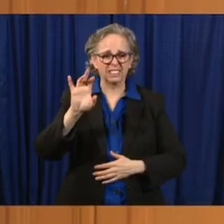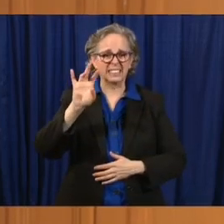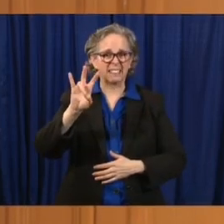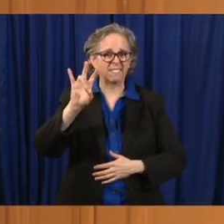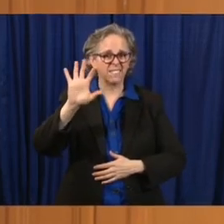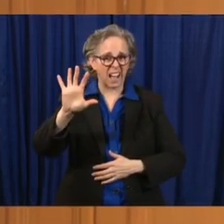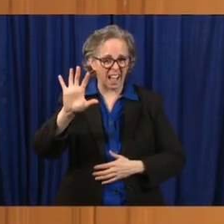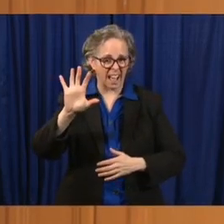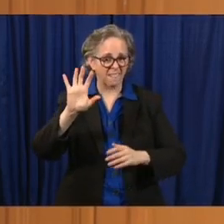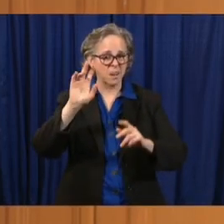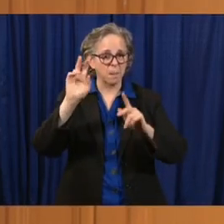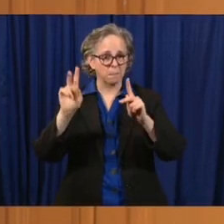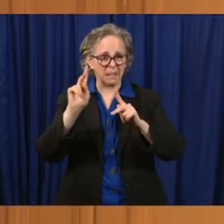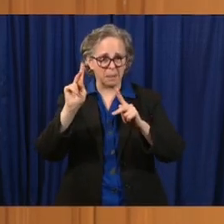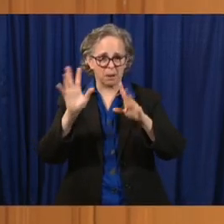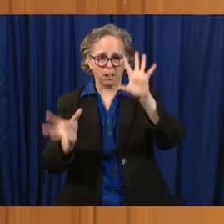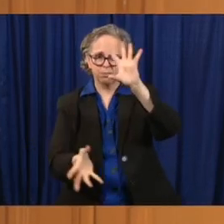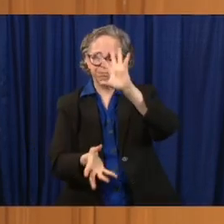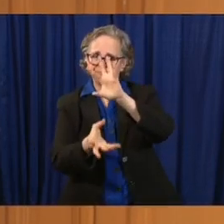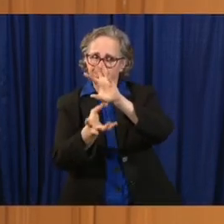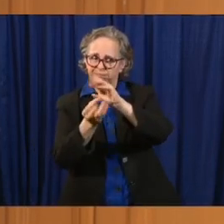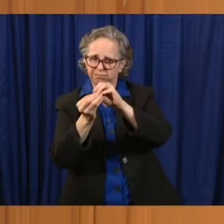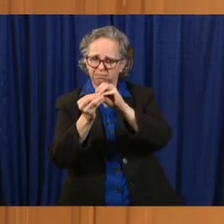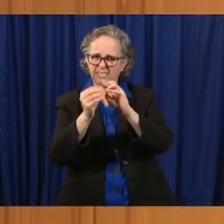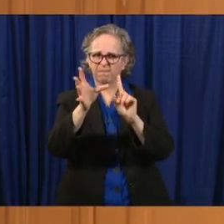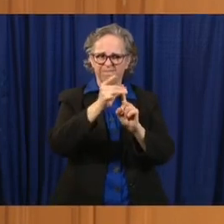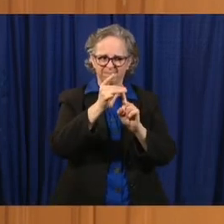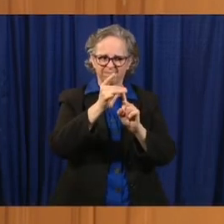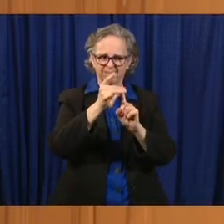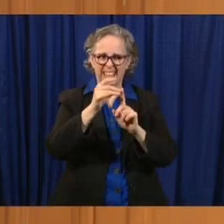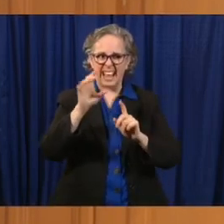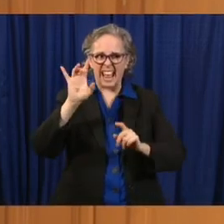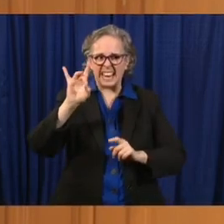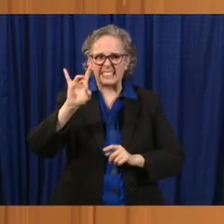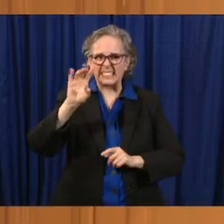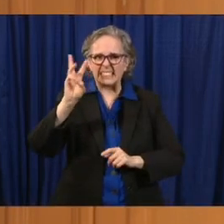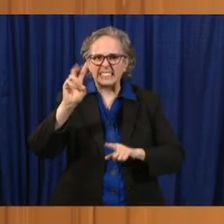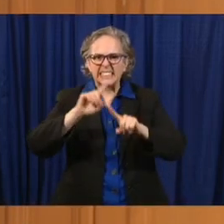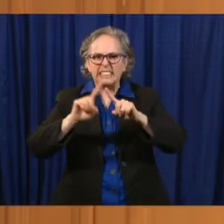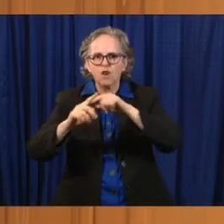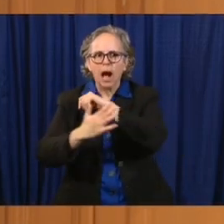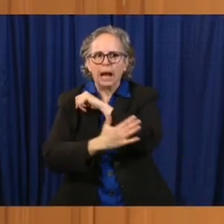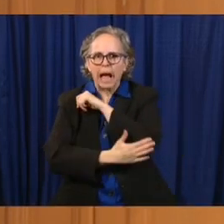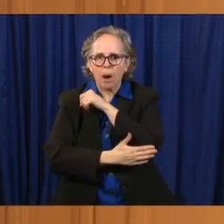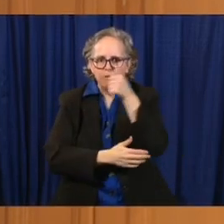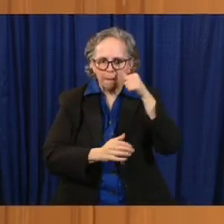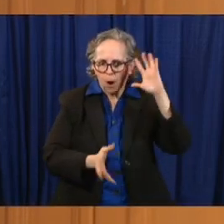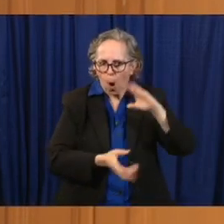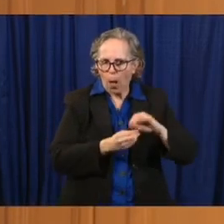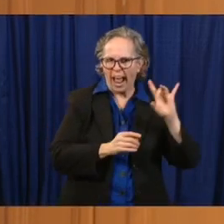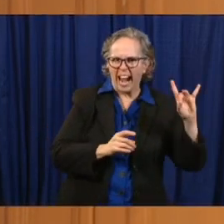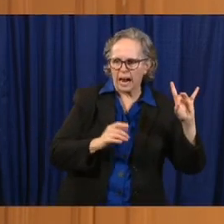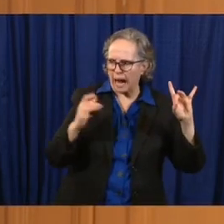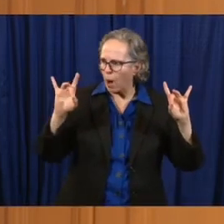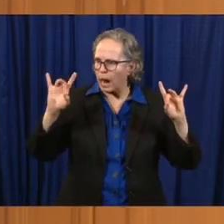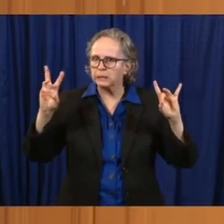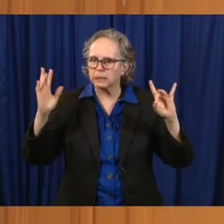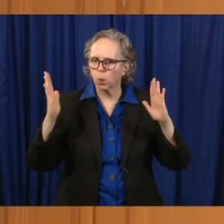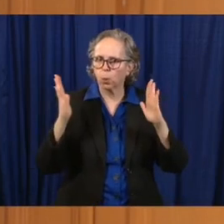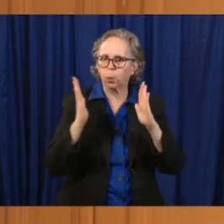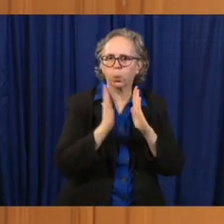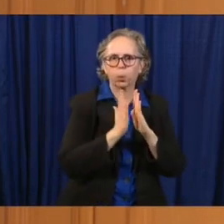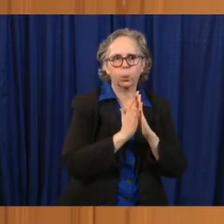6,975 cases here in Ohio, now in 86 of our 88 counties. Our